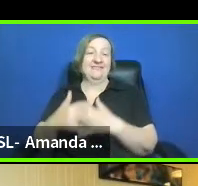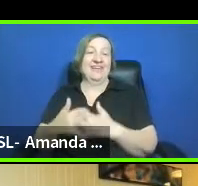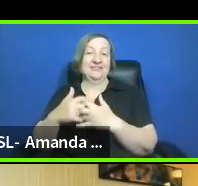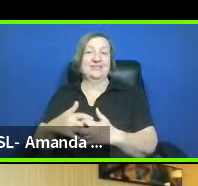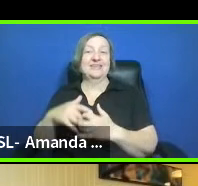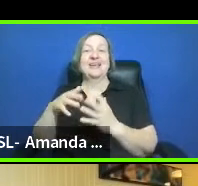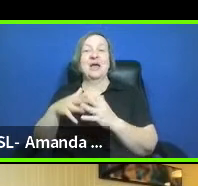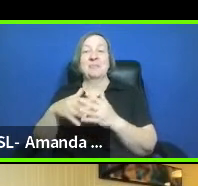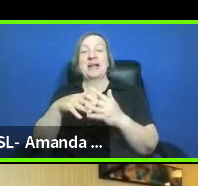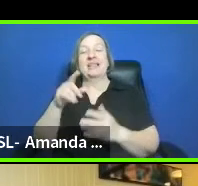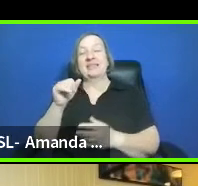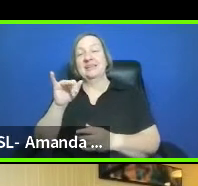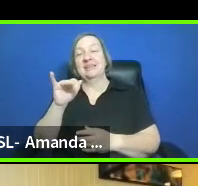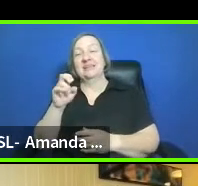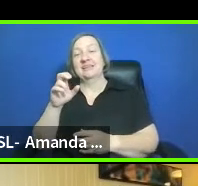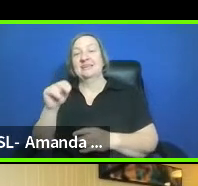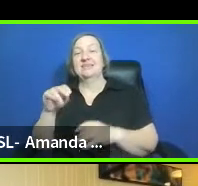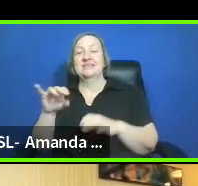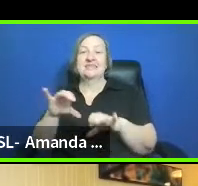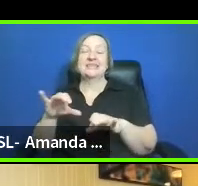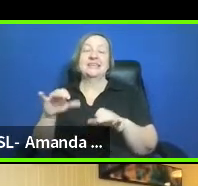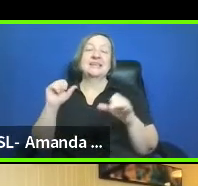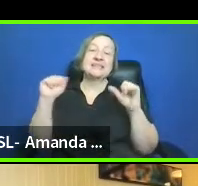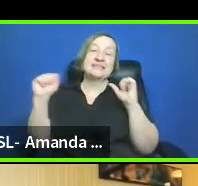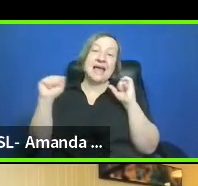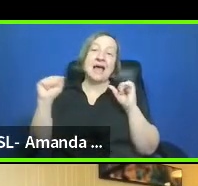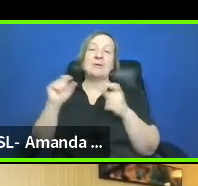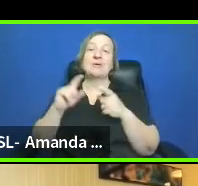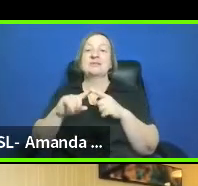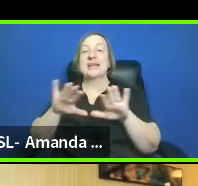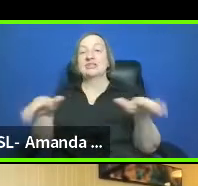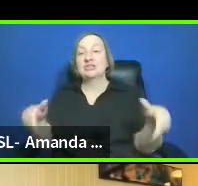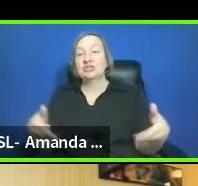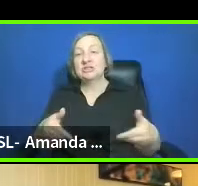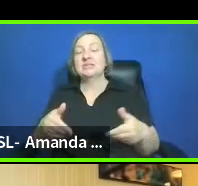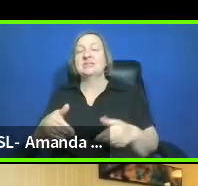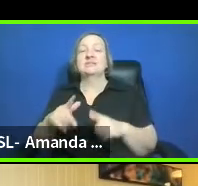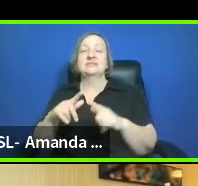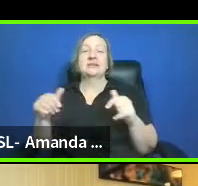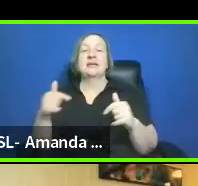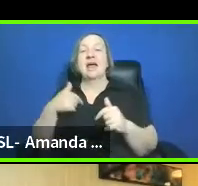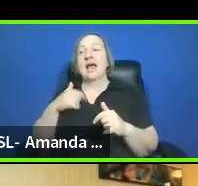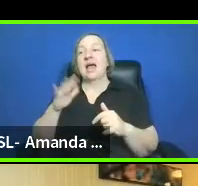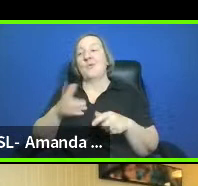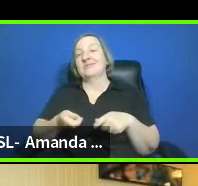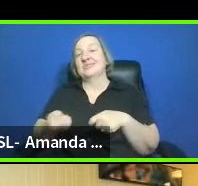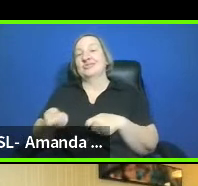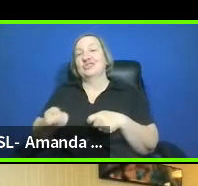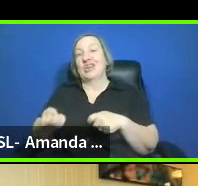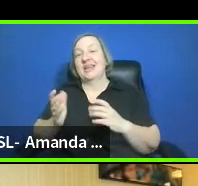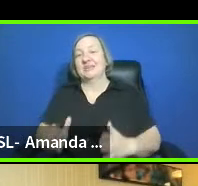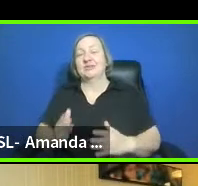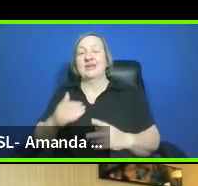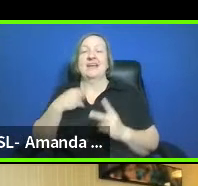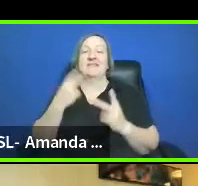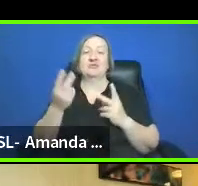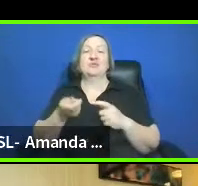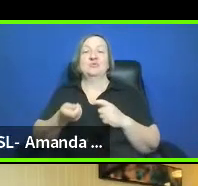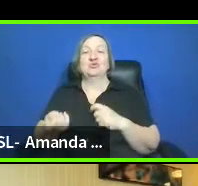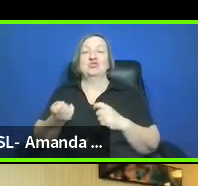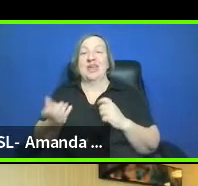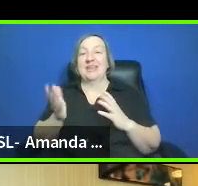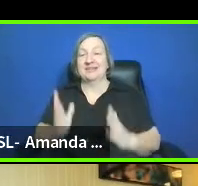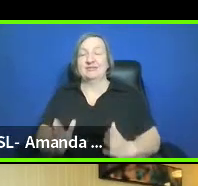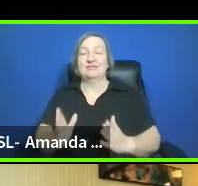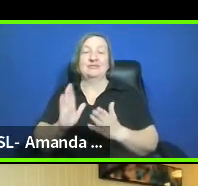Linen Supply did the towels and sheets for hotels and whatever. I was a janitor. And we had 2 janitor jokes, you know, we